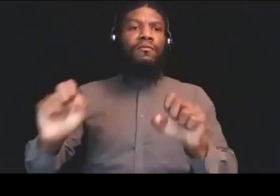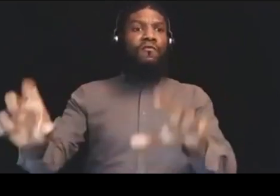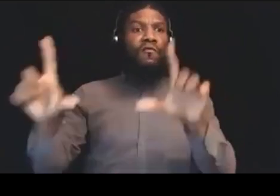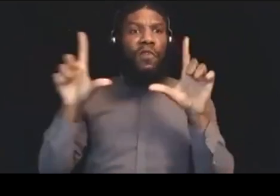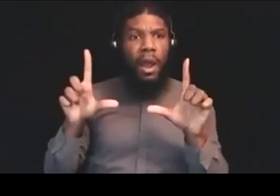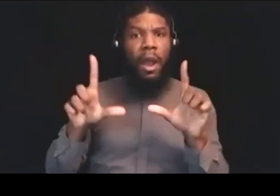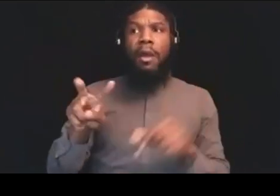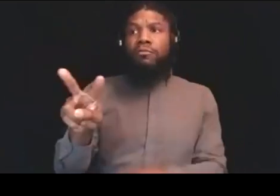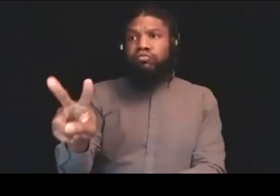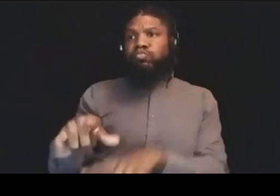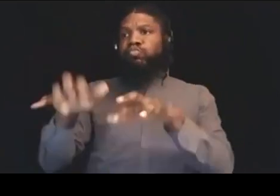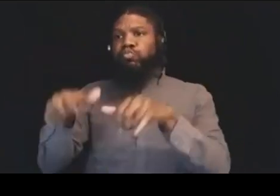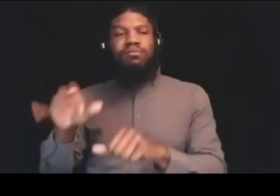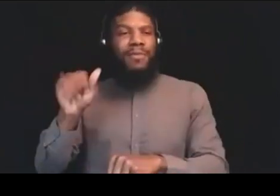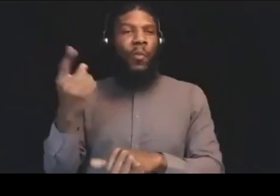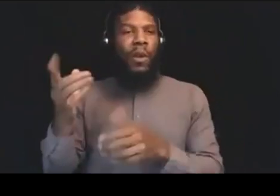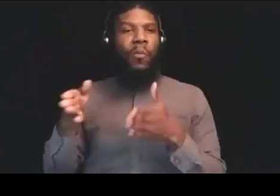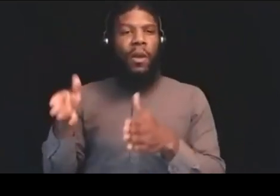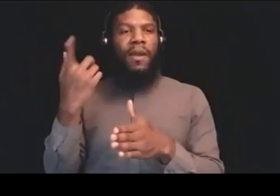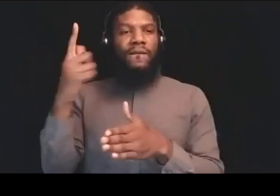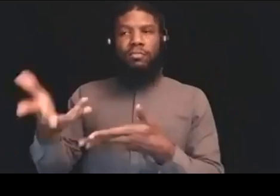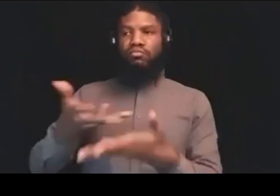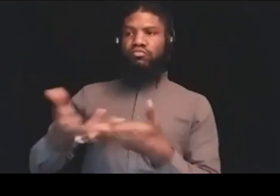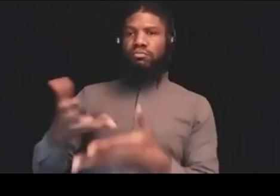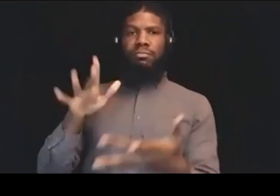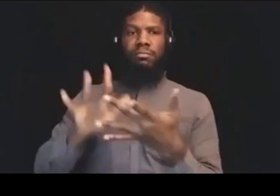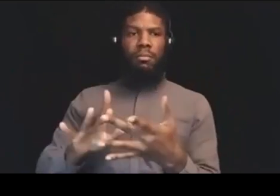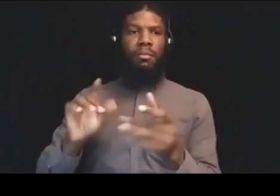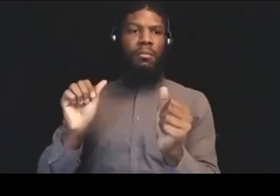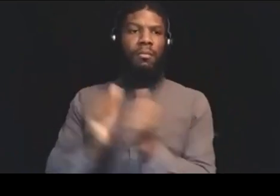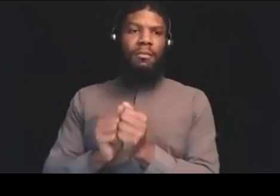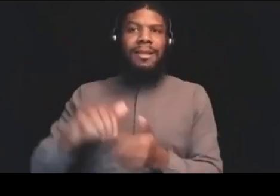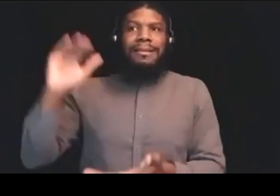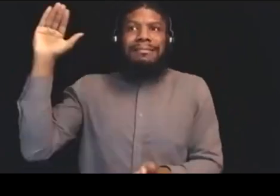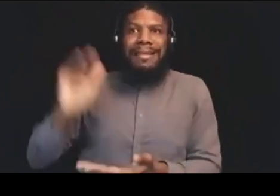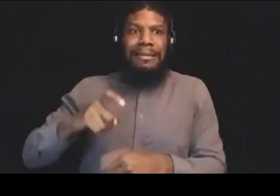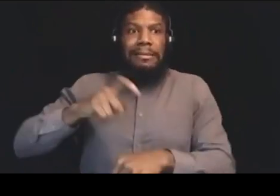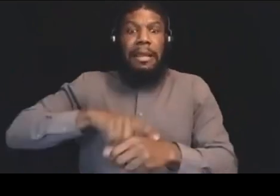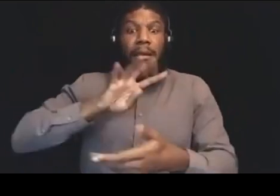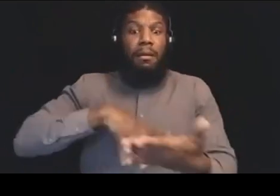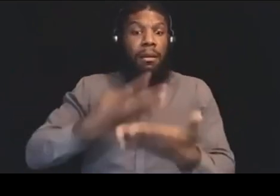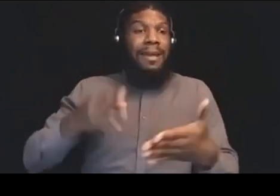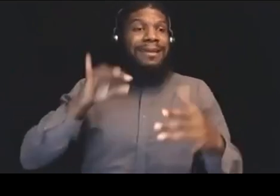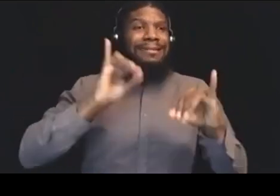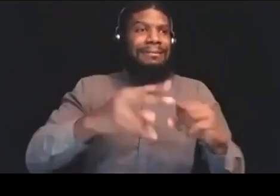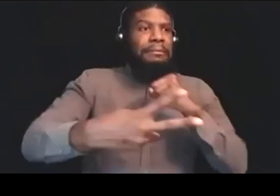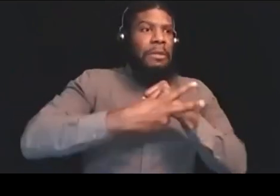one way for people to be able to connect with a little bit of a less time commitment at first and maybe kind of get a